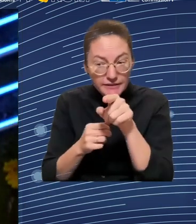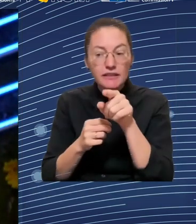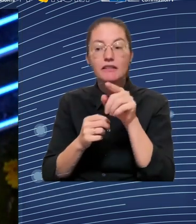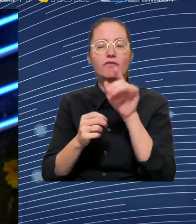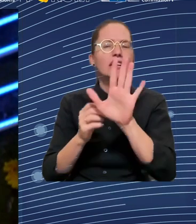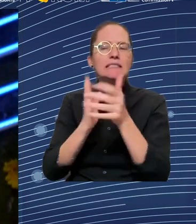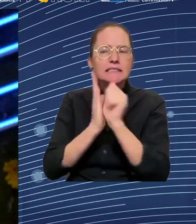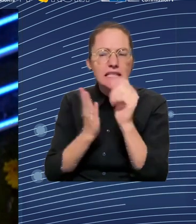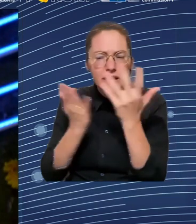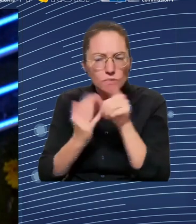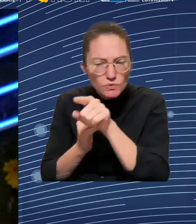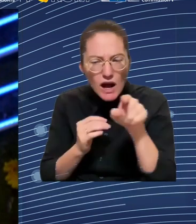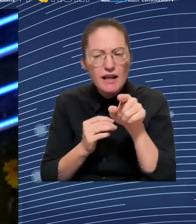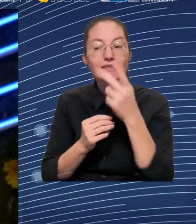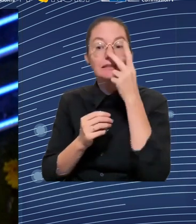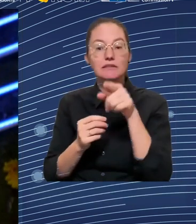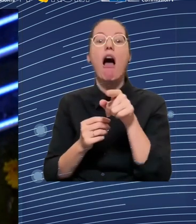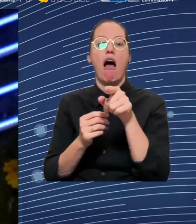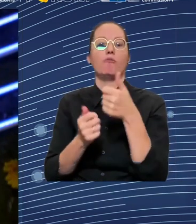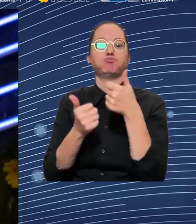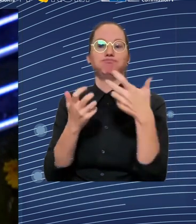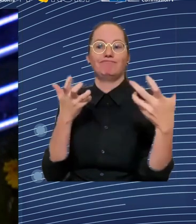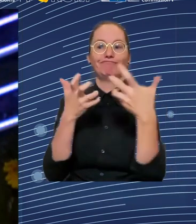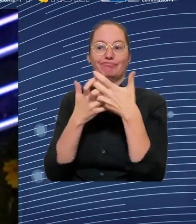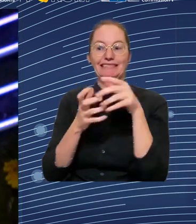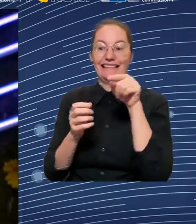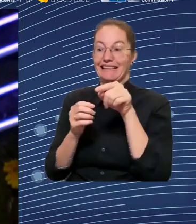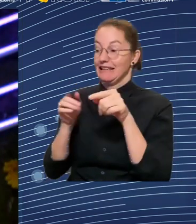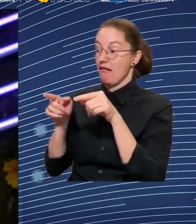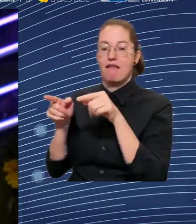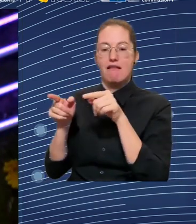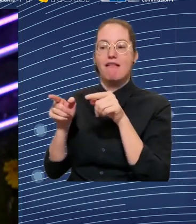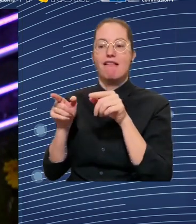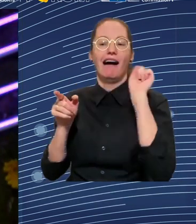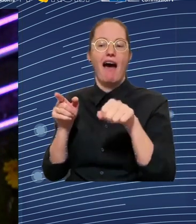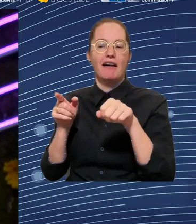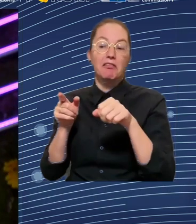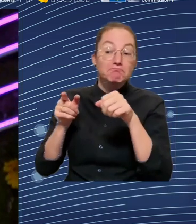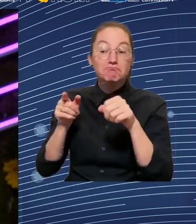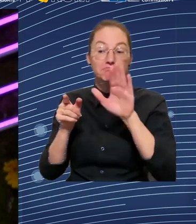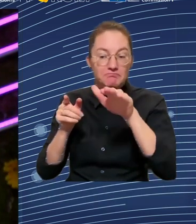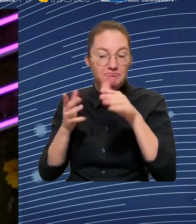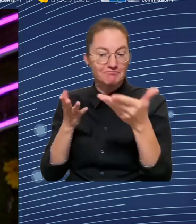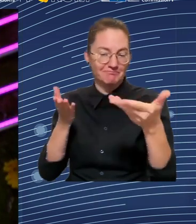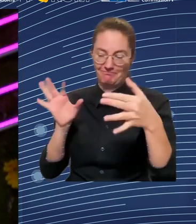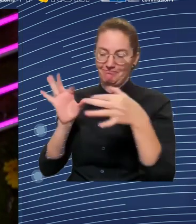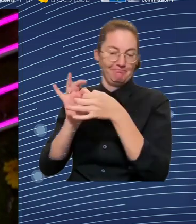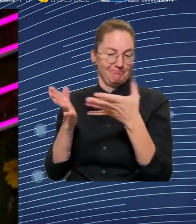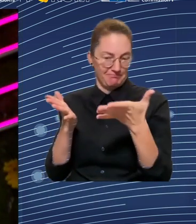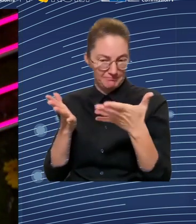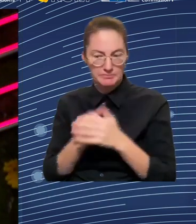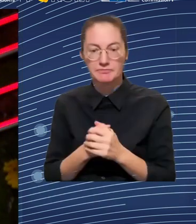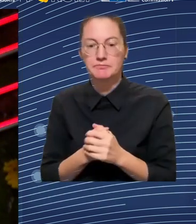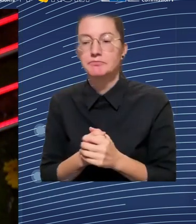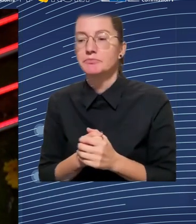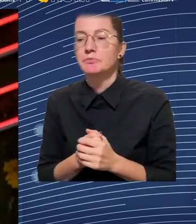their profiles. So you can really see that starting, and that we hope to see that grow. And maybe to address your final point on